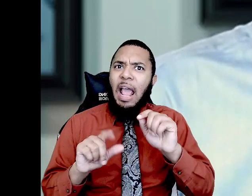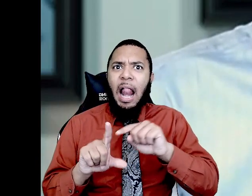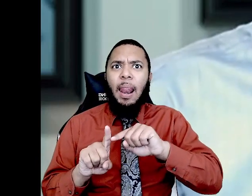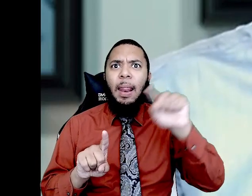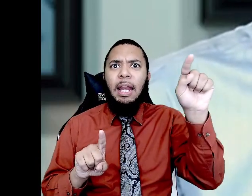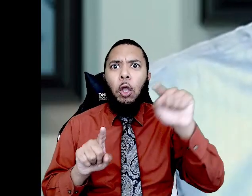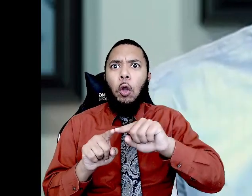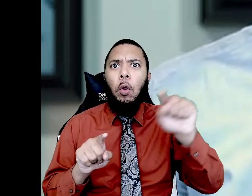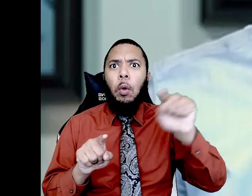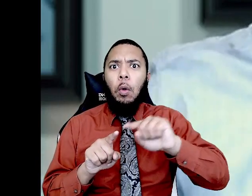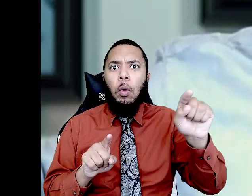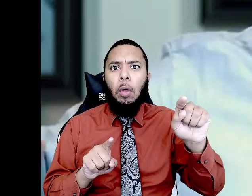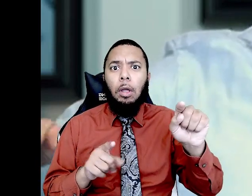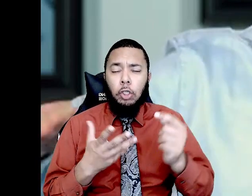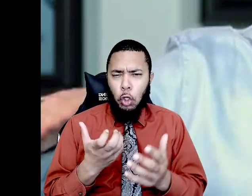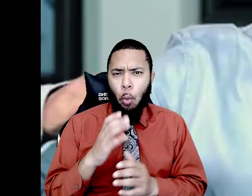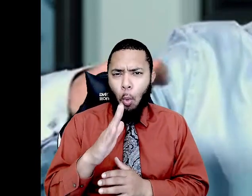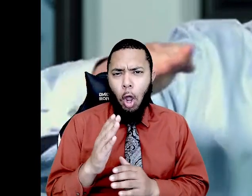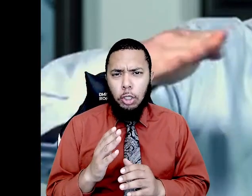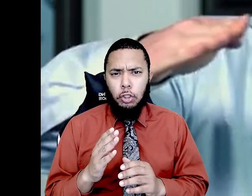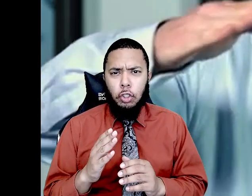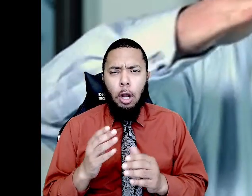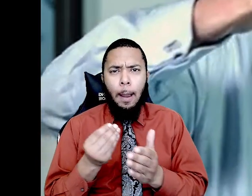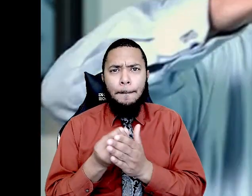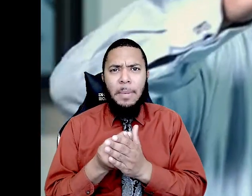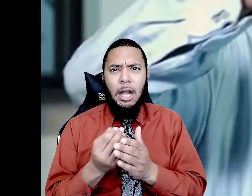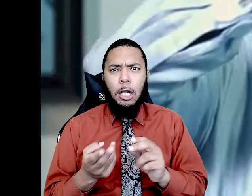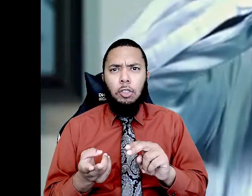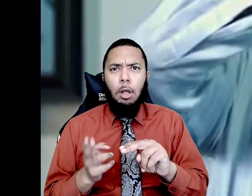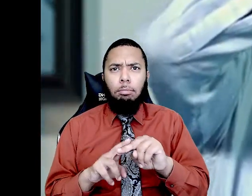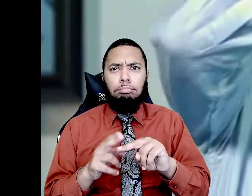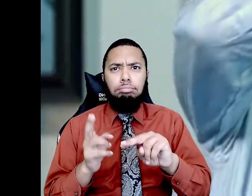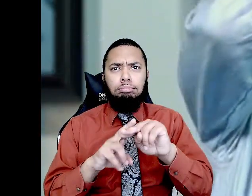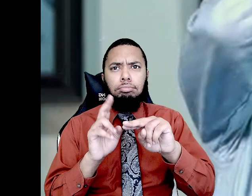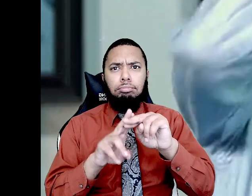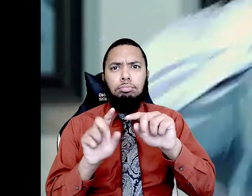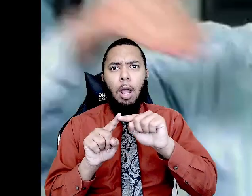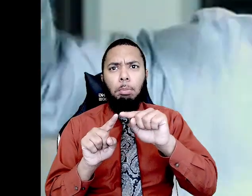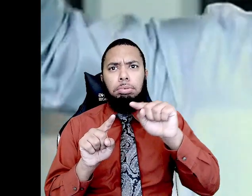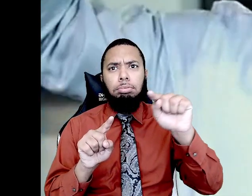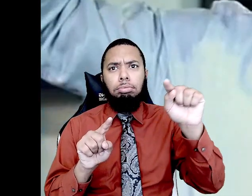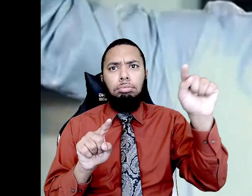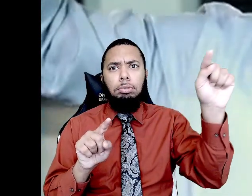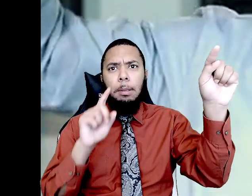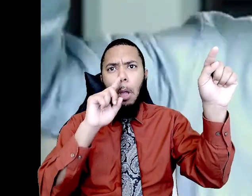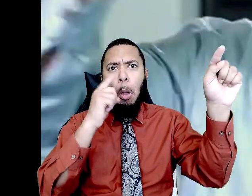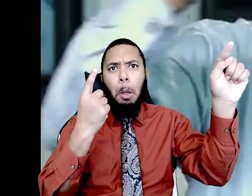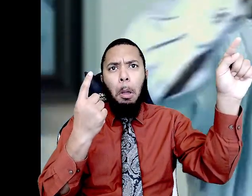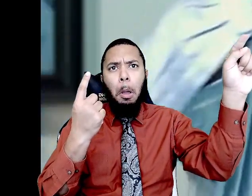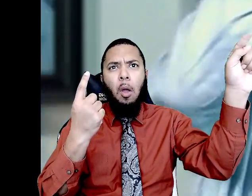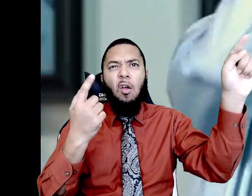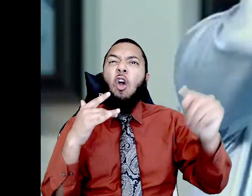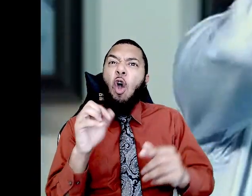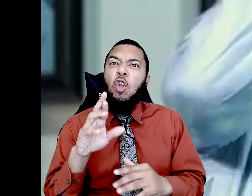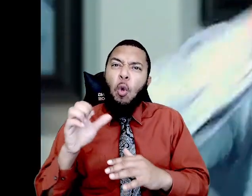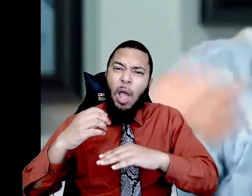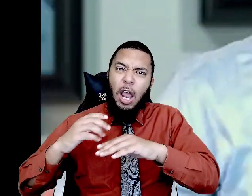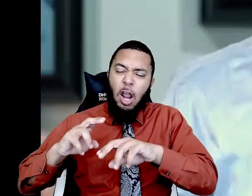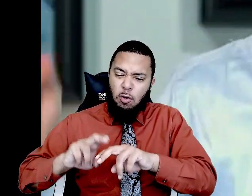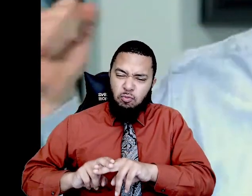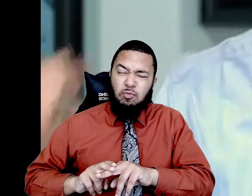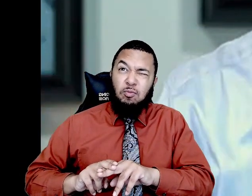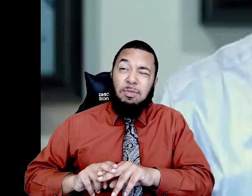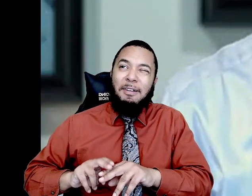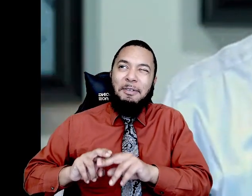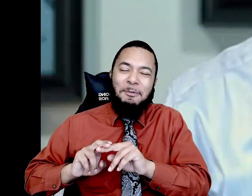Like, if you're like, do you want your money to grow boringly linear over time? Or do you want to ride the rocket ship of